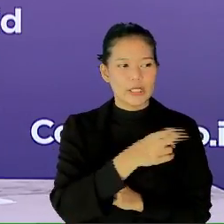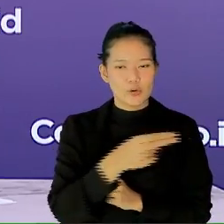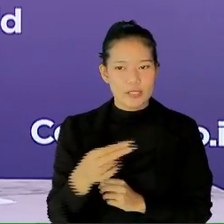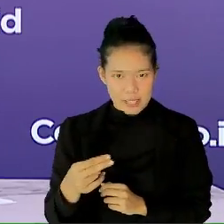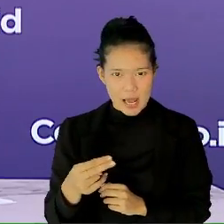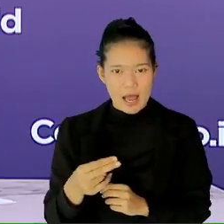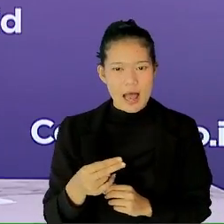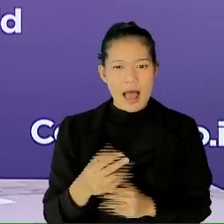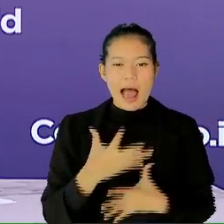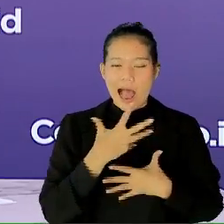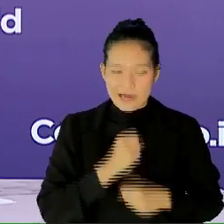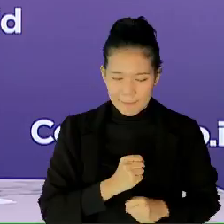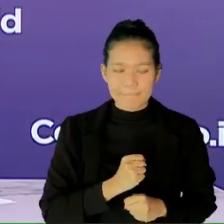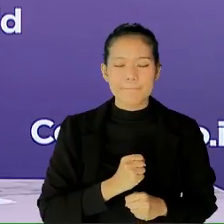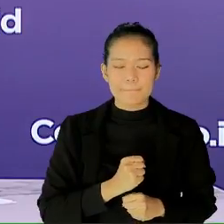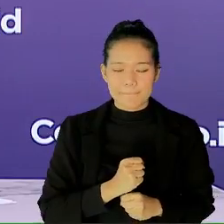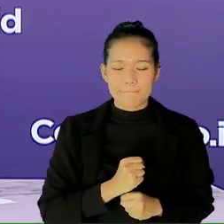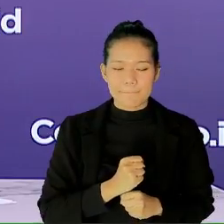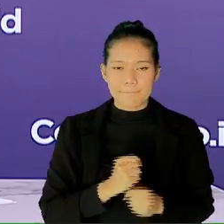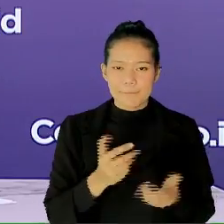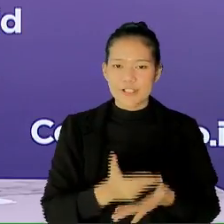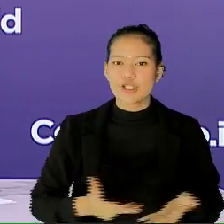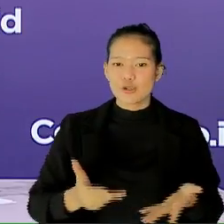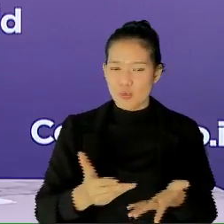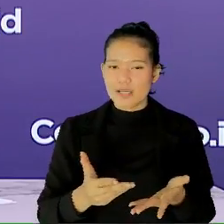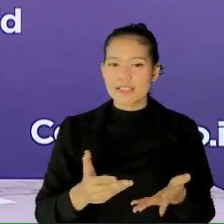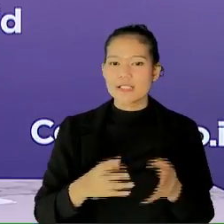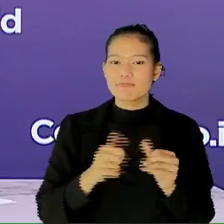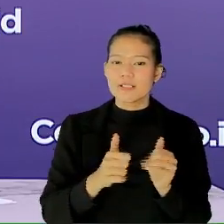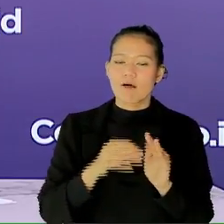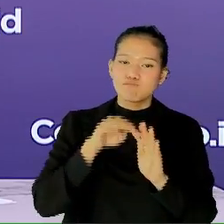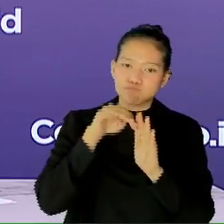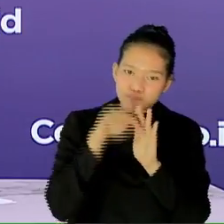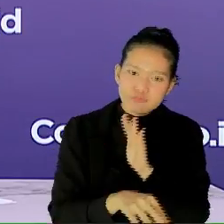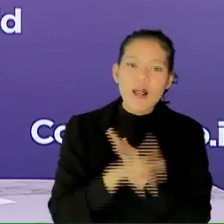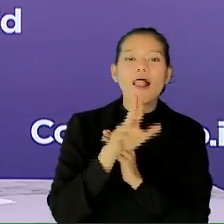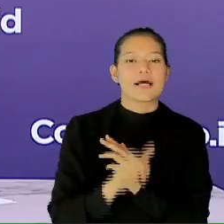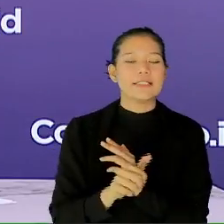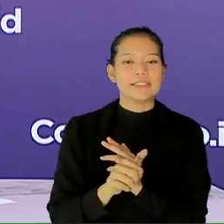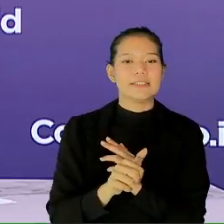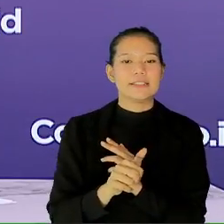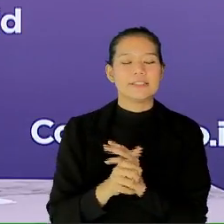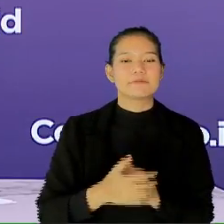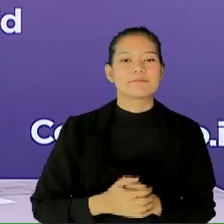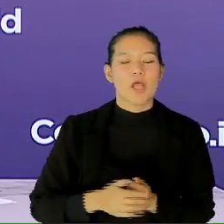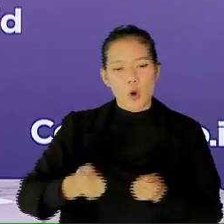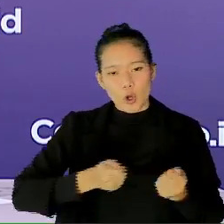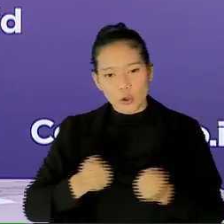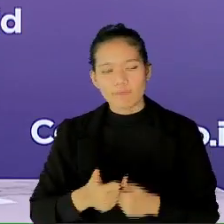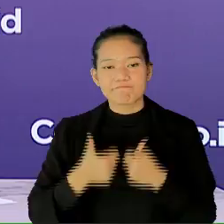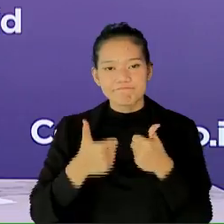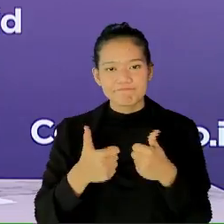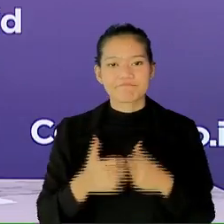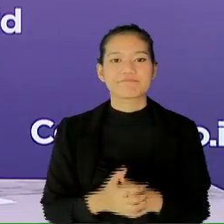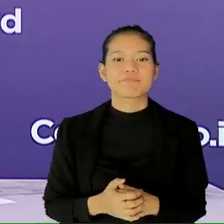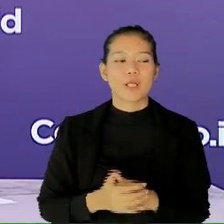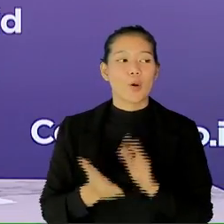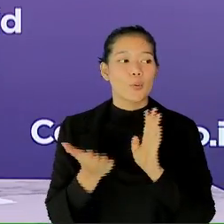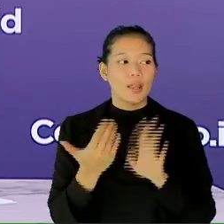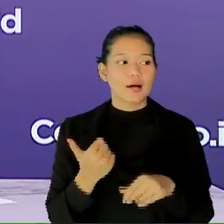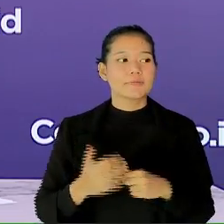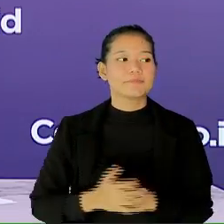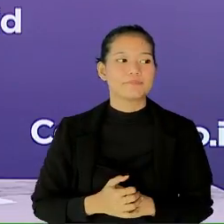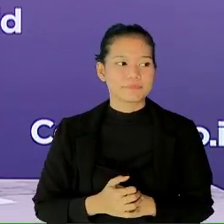and we hope that the situations will motivate each region to ensure better control. And once